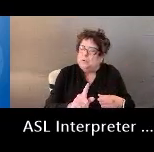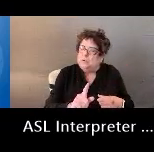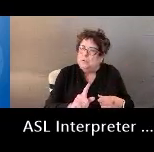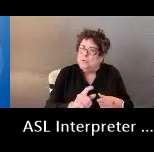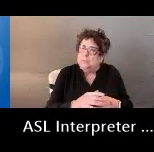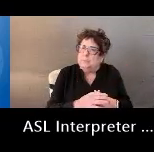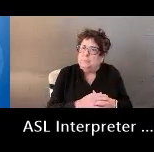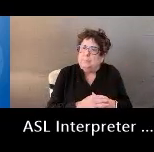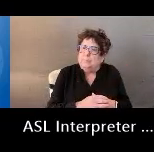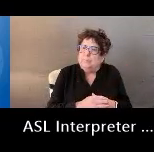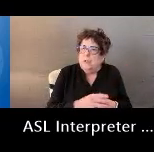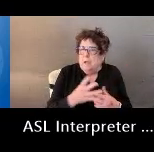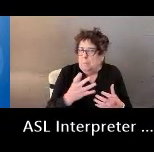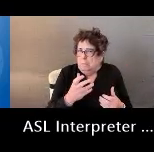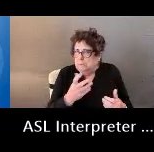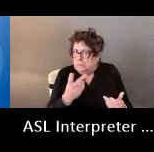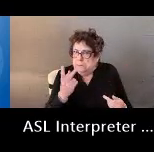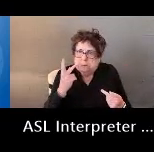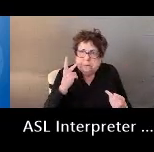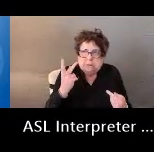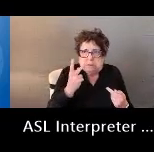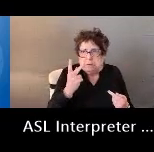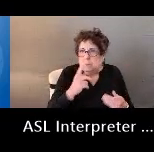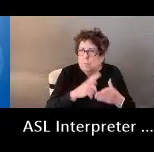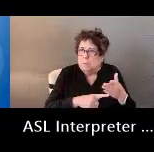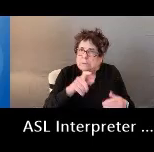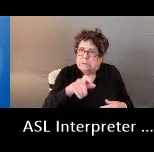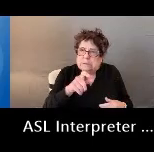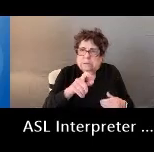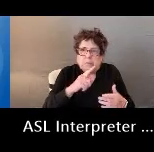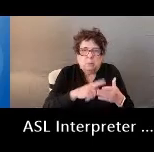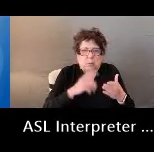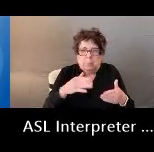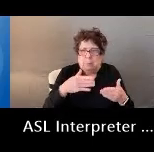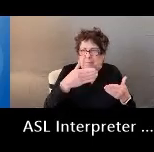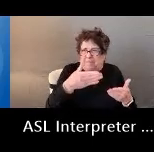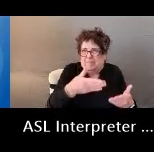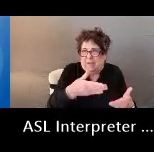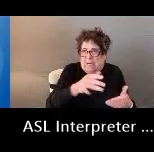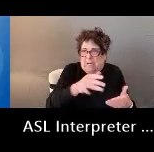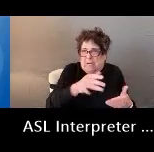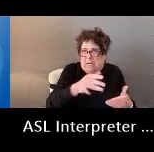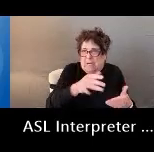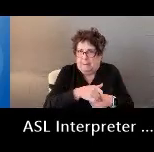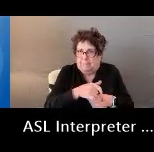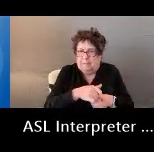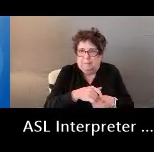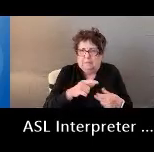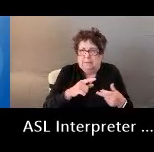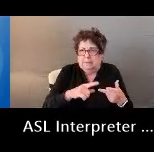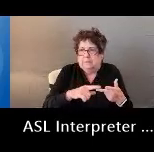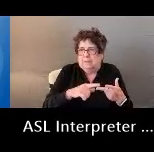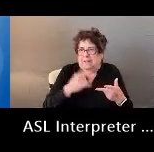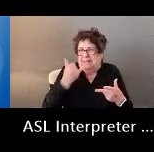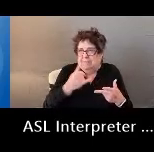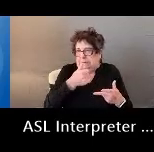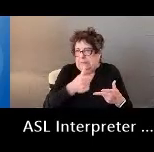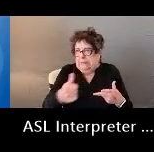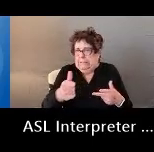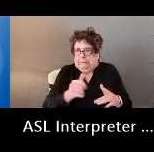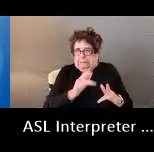were the needs, what was being provided at that time, and if there were any gaps of services